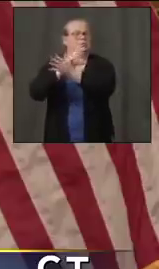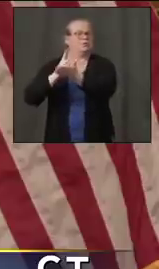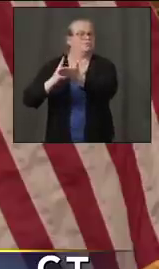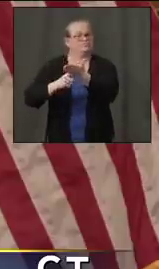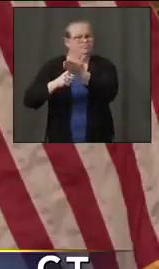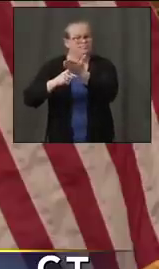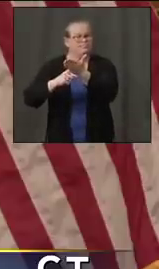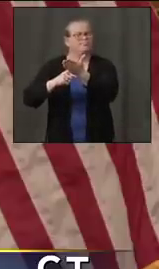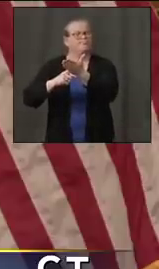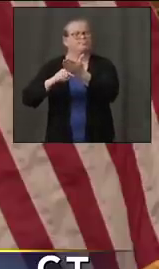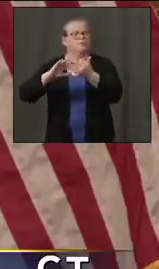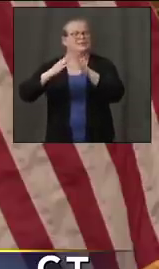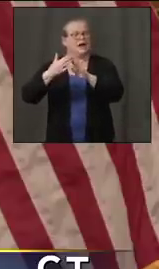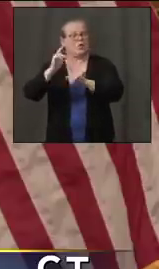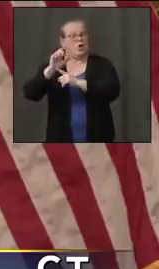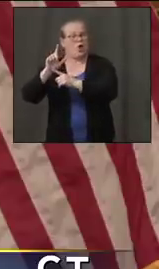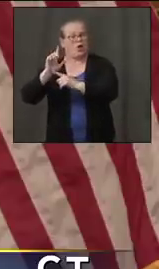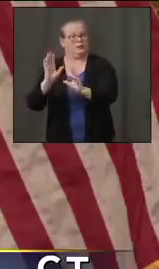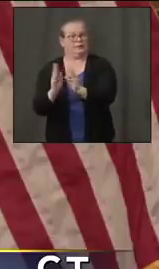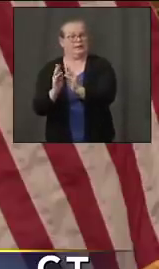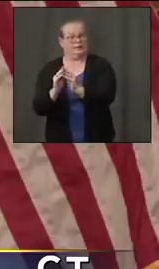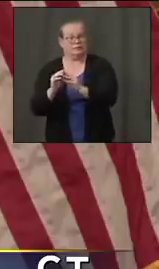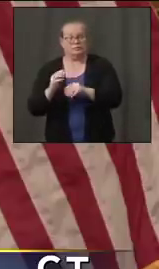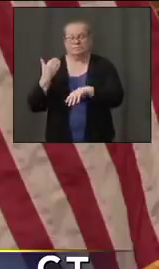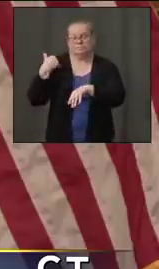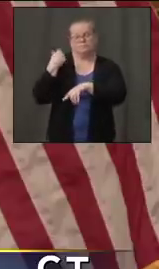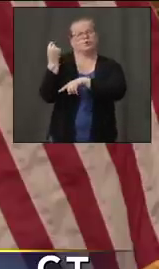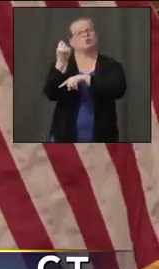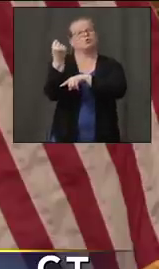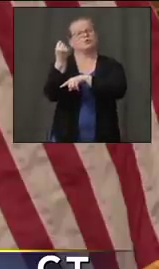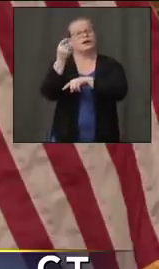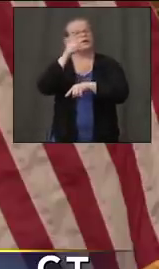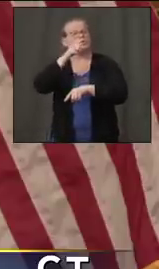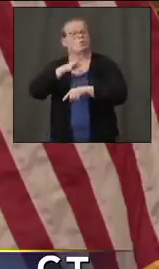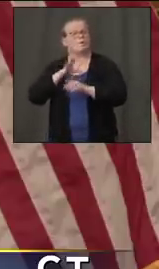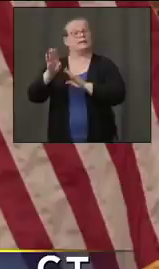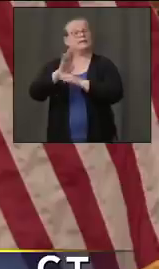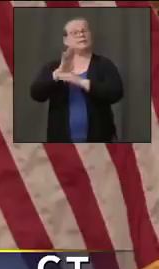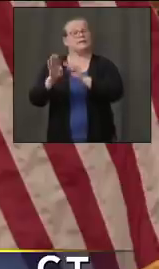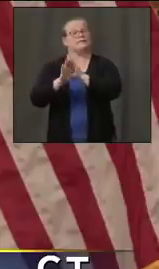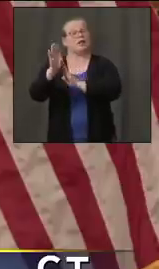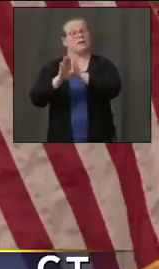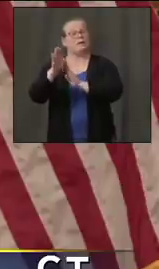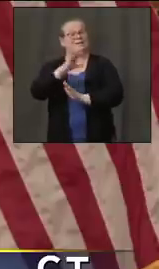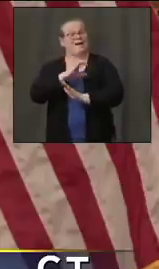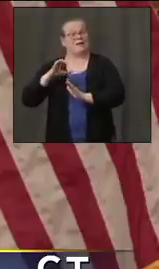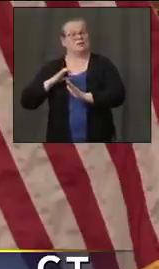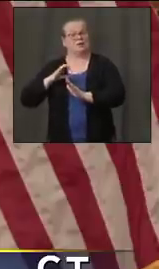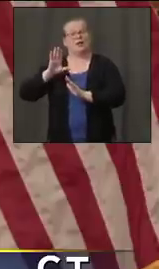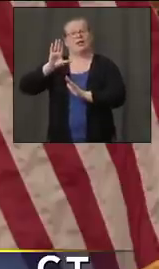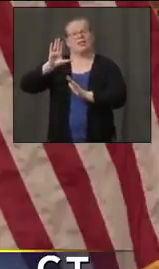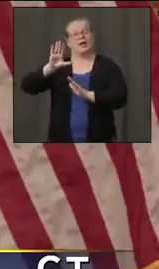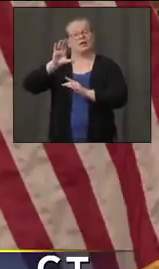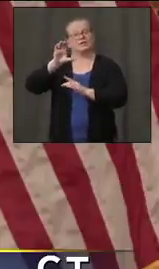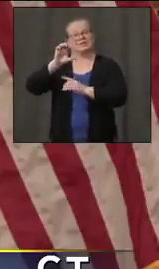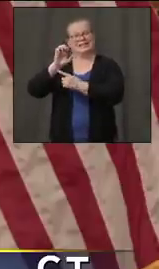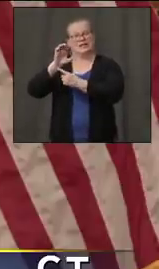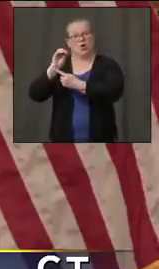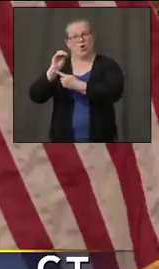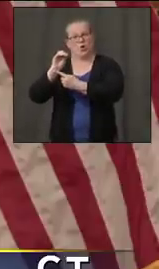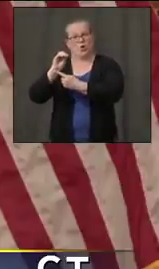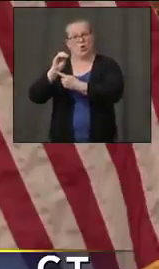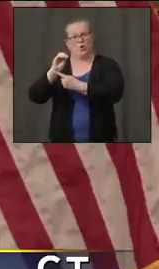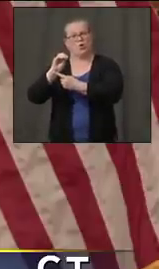had a virtual town hall led by the Women's Business Development Council and their CEO and founder,